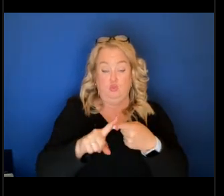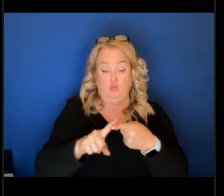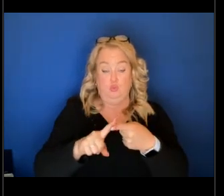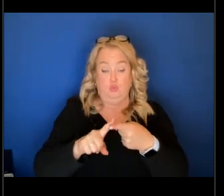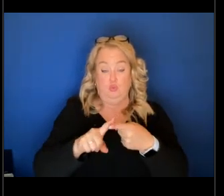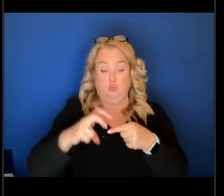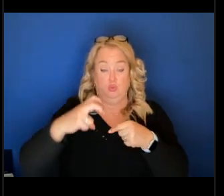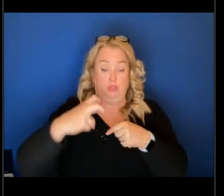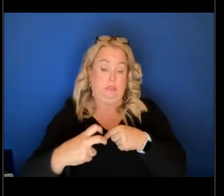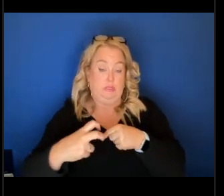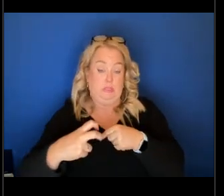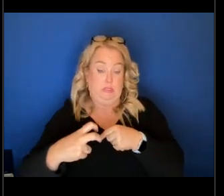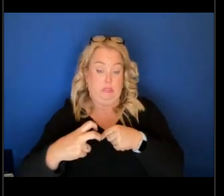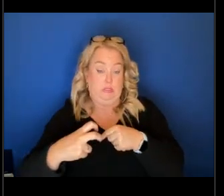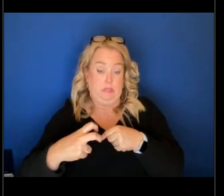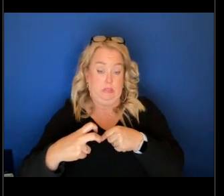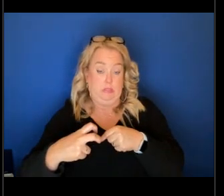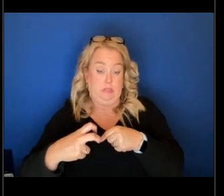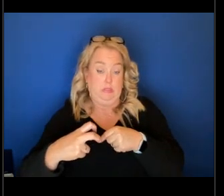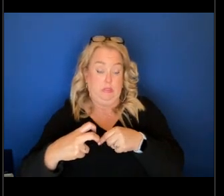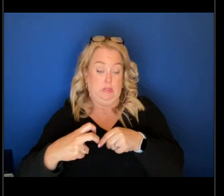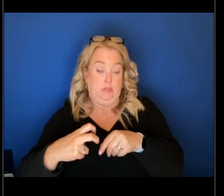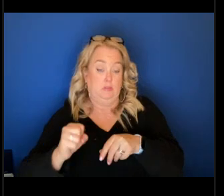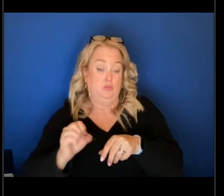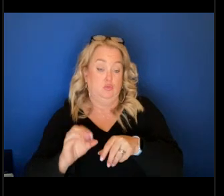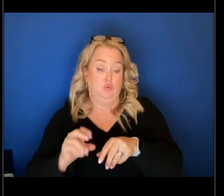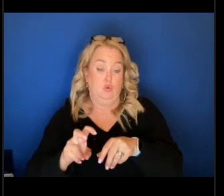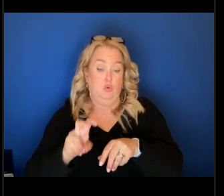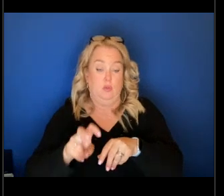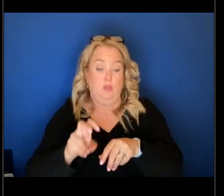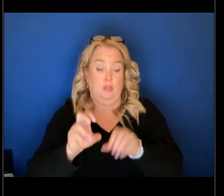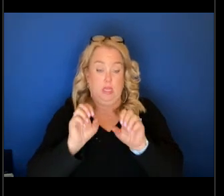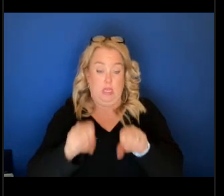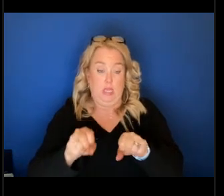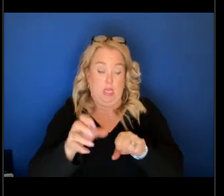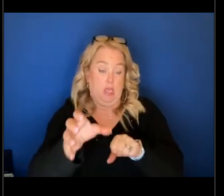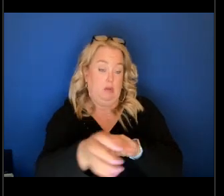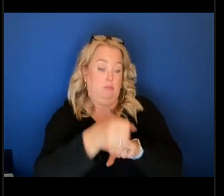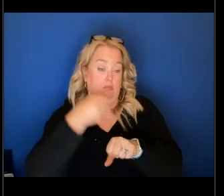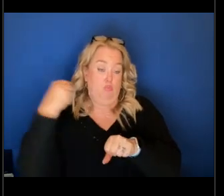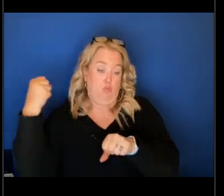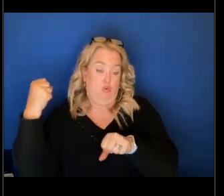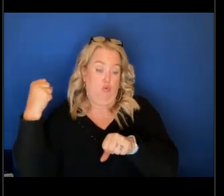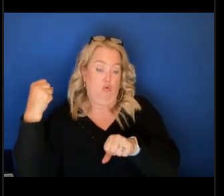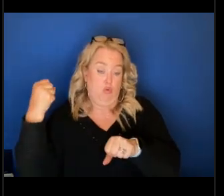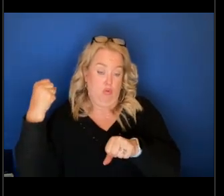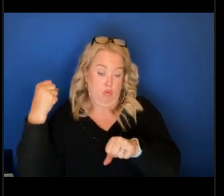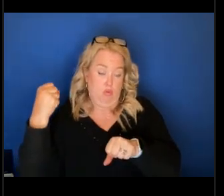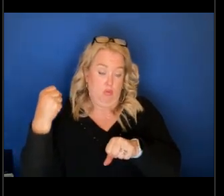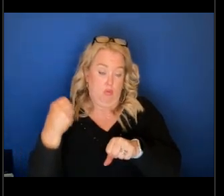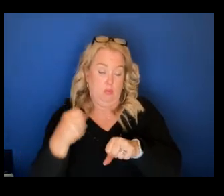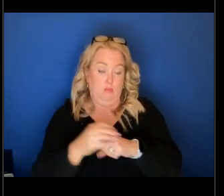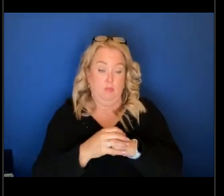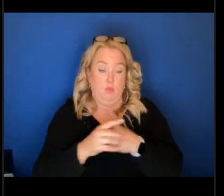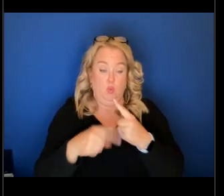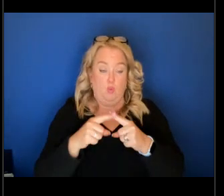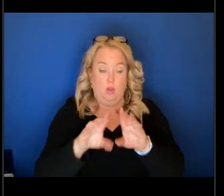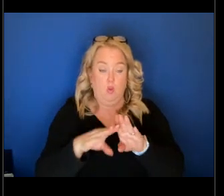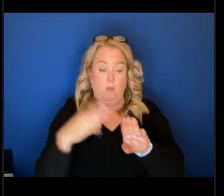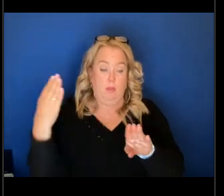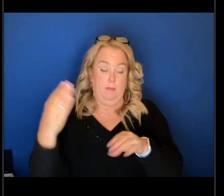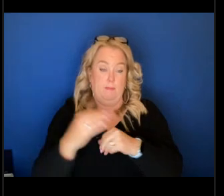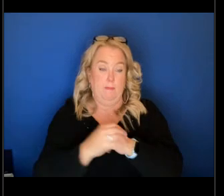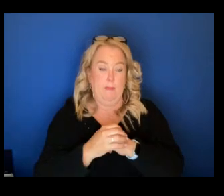position themselves to the side so they are outside of the door's swing as it is opened.